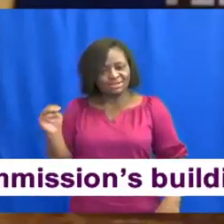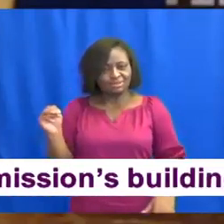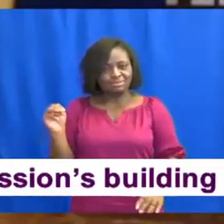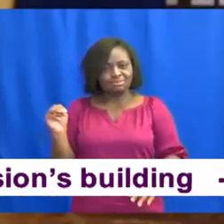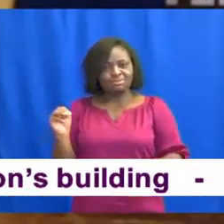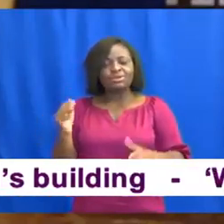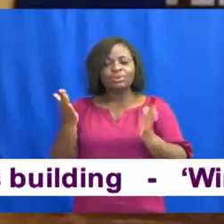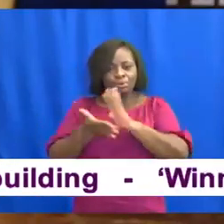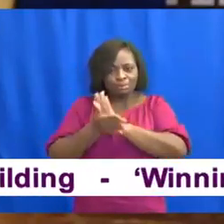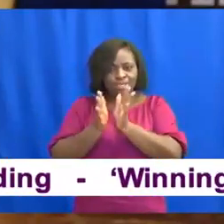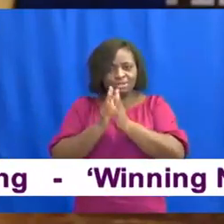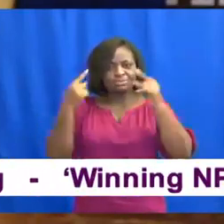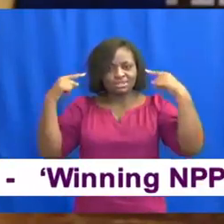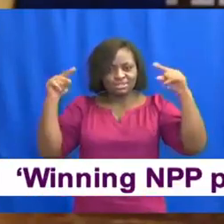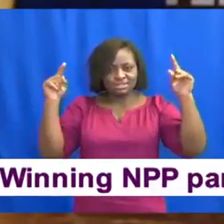amaye nkunim.